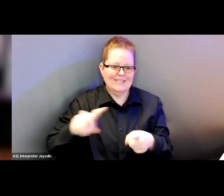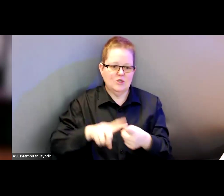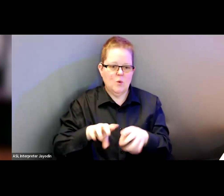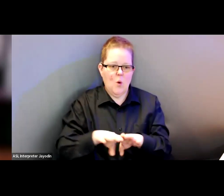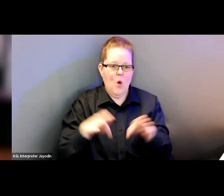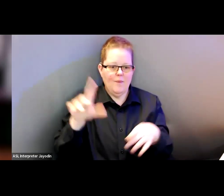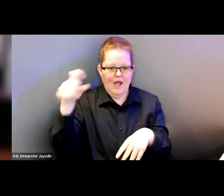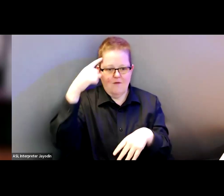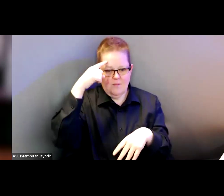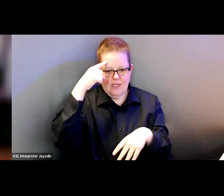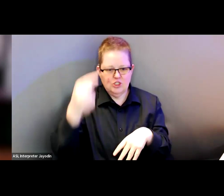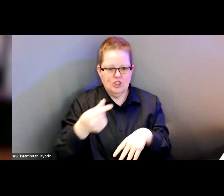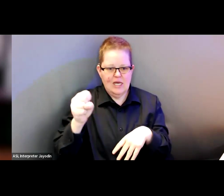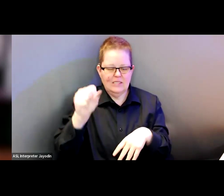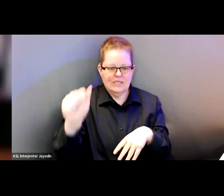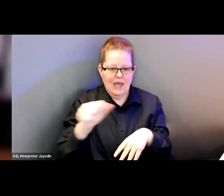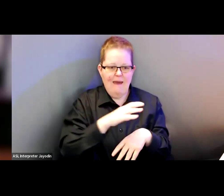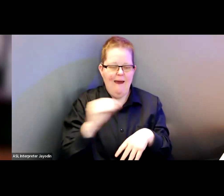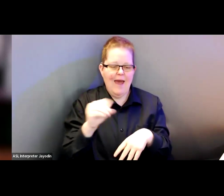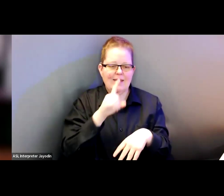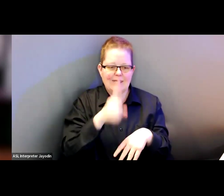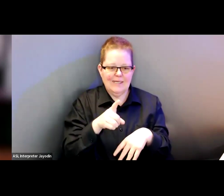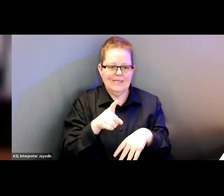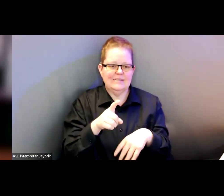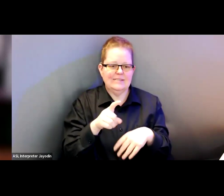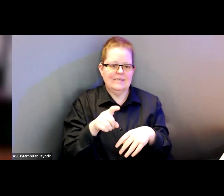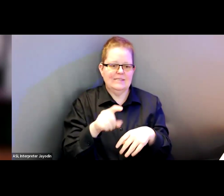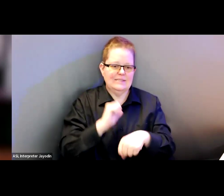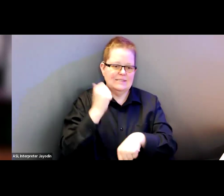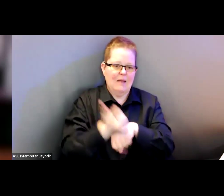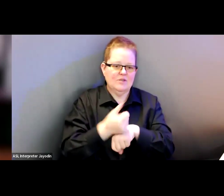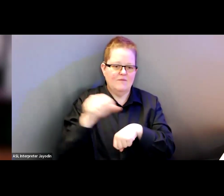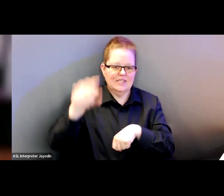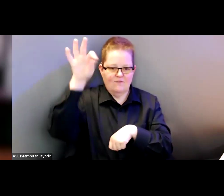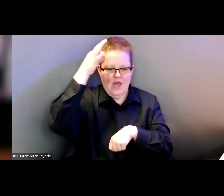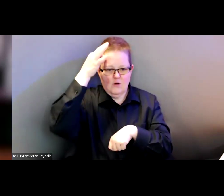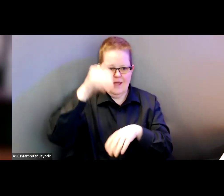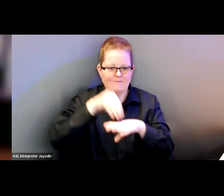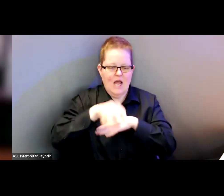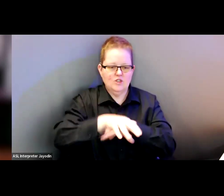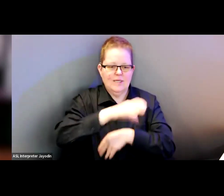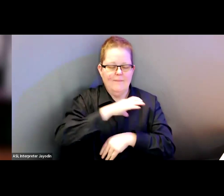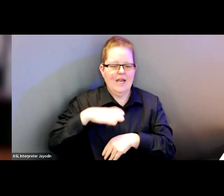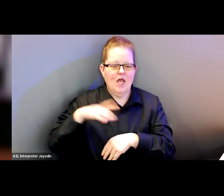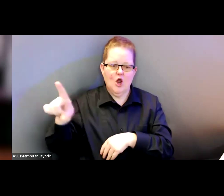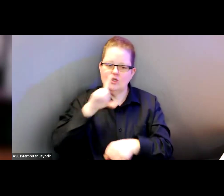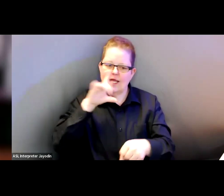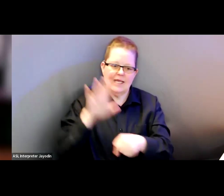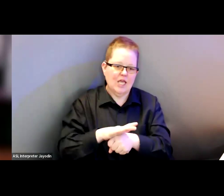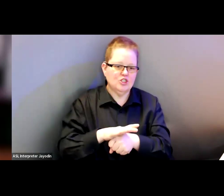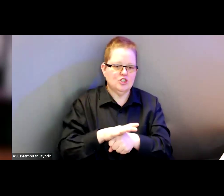to GSA, and the establishment of this Federal Advisory Committee. Her dedication and vision